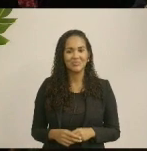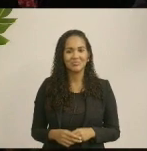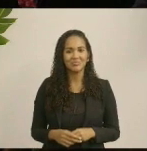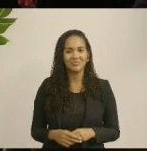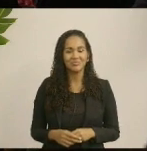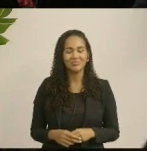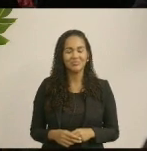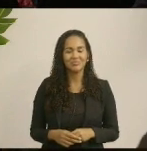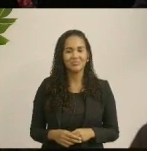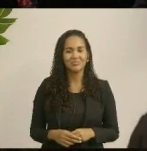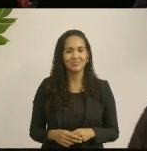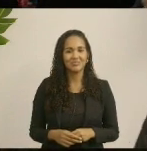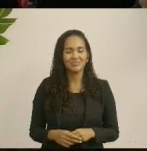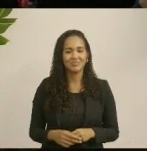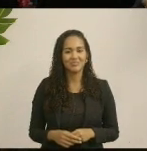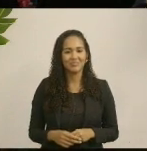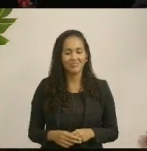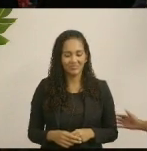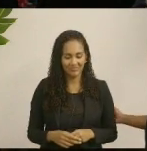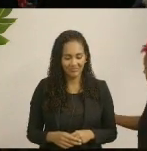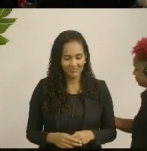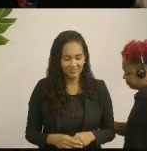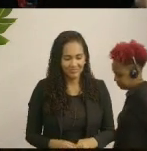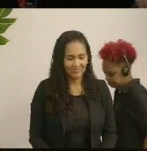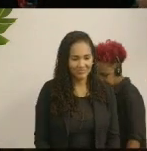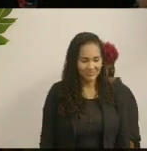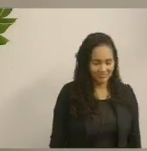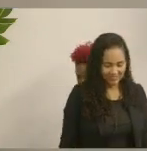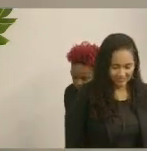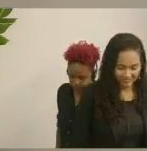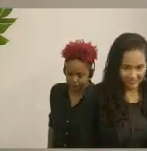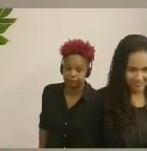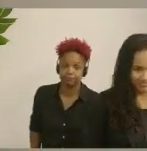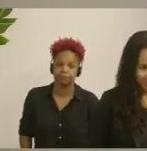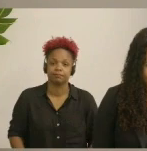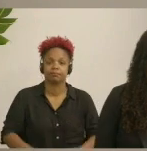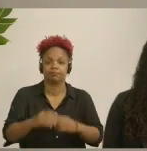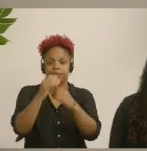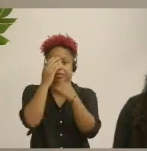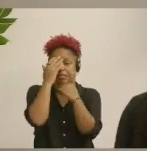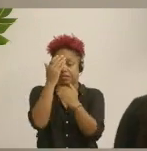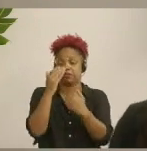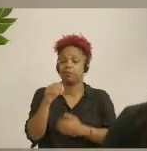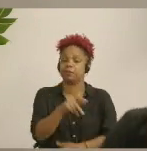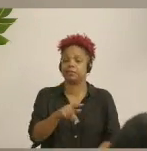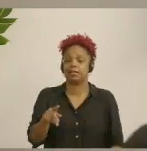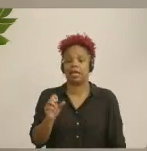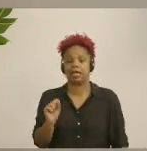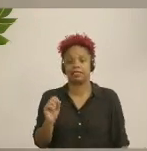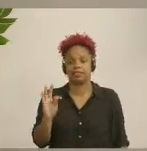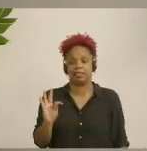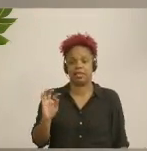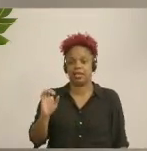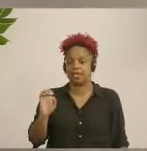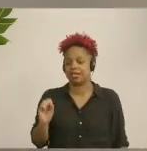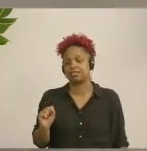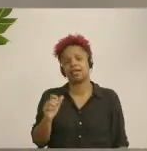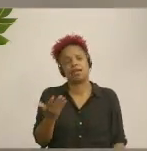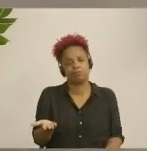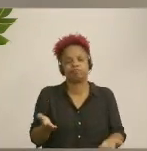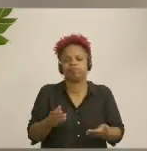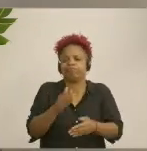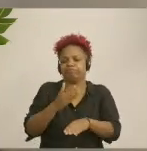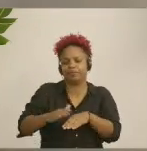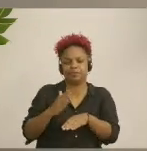A huge thank you to our president of SDSN, Professor Jeffrey Sachs, for such inspiring remarks and valuable insights as we work to